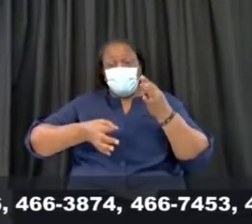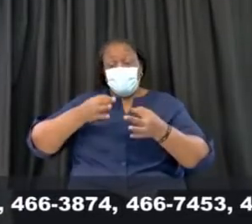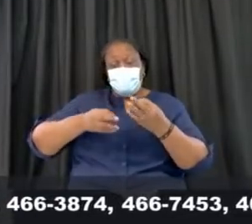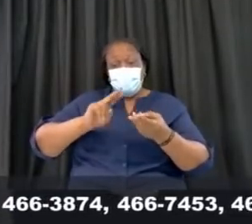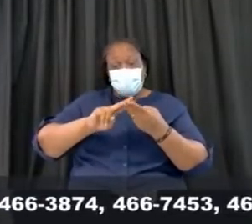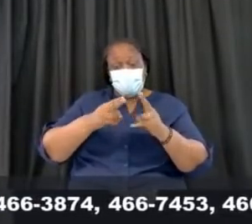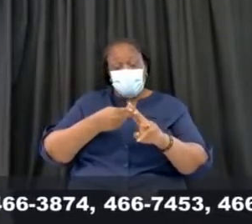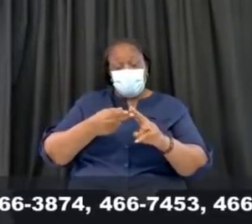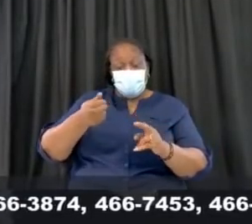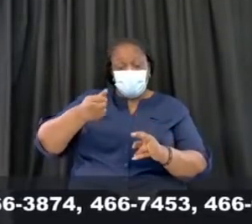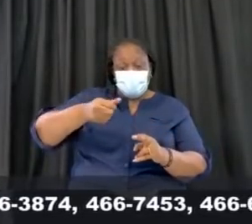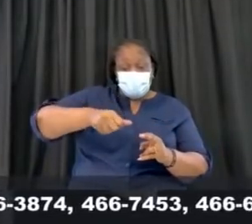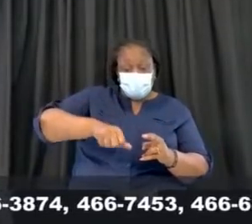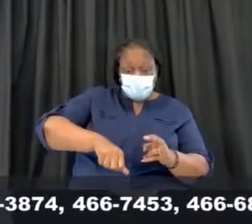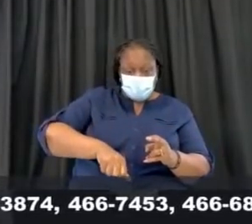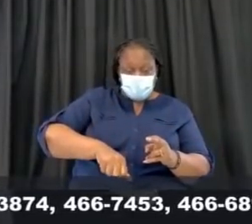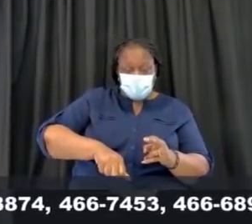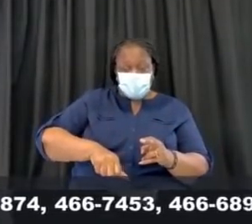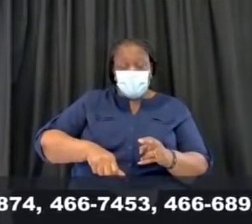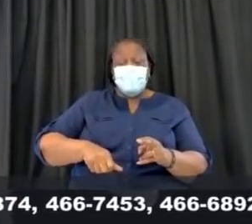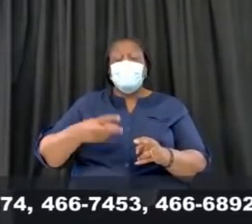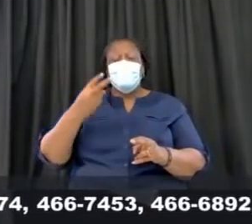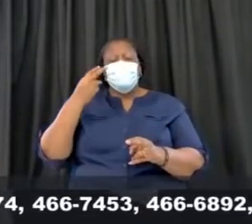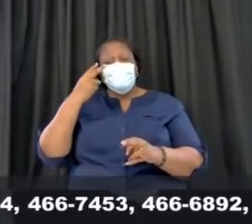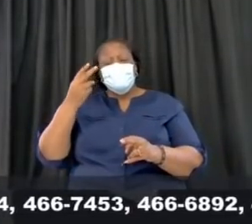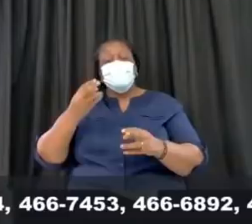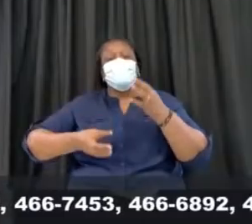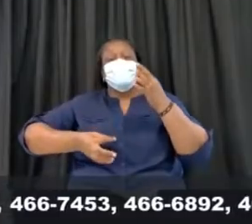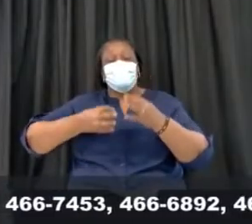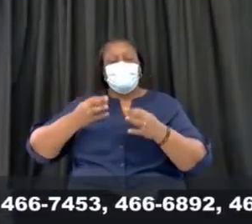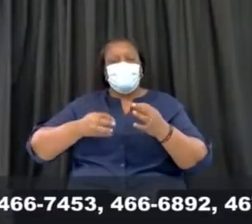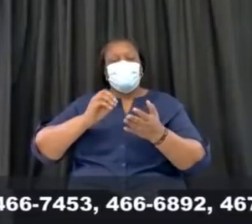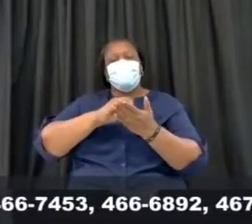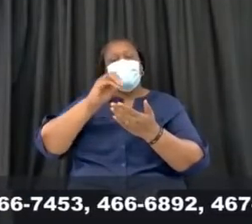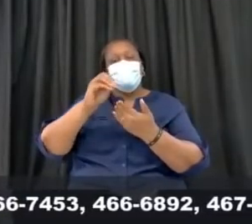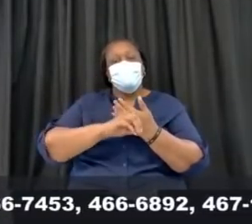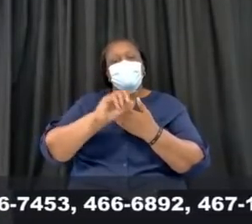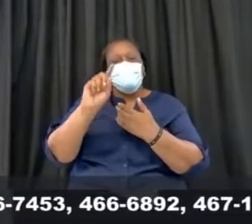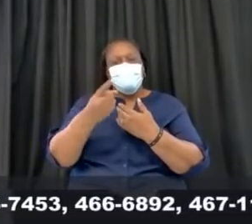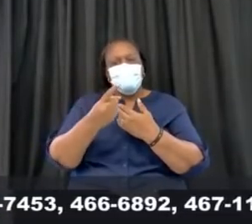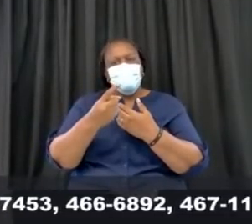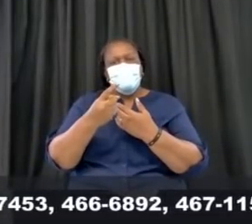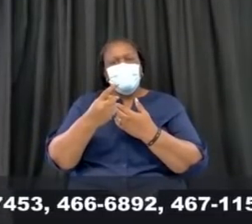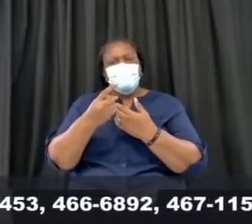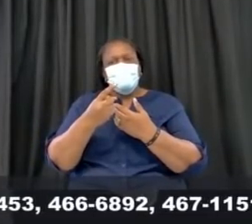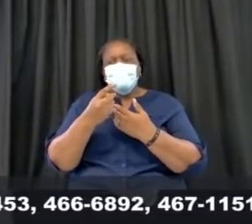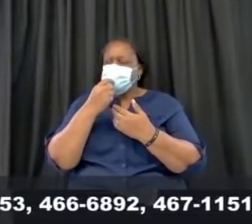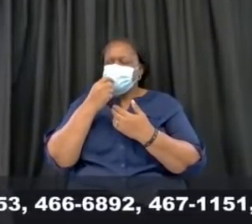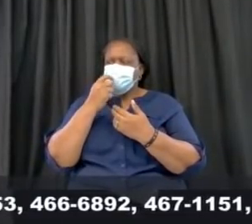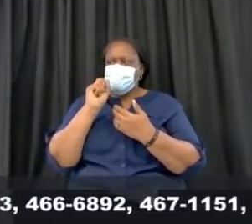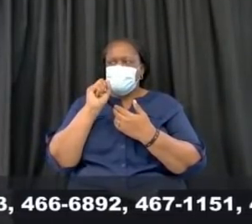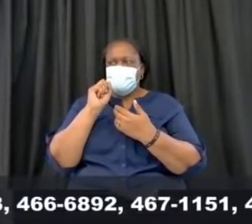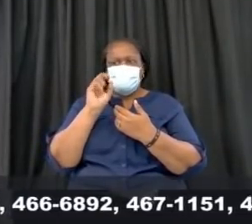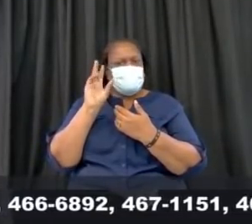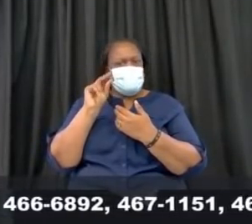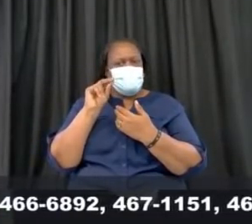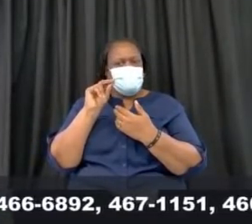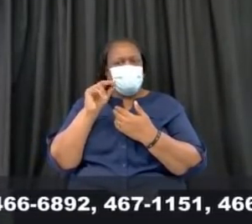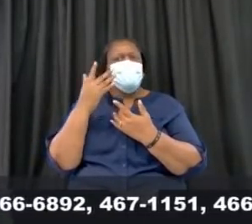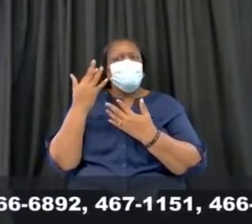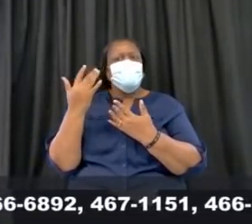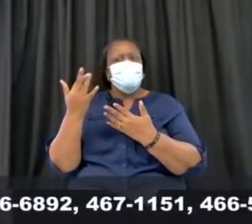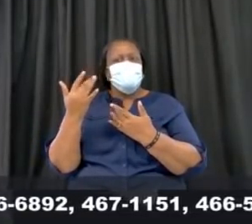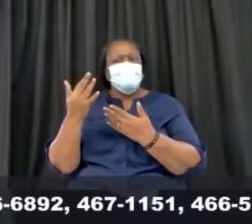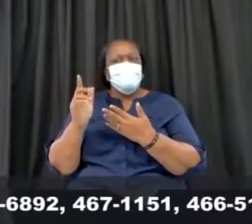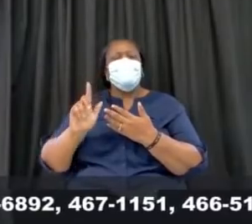of the federal cabinet, whether we proceed with October 1st or we may have to delay the easing